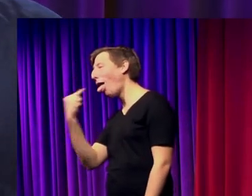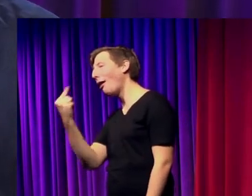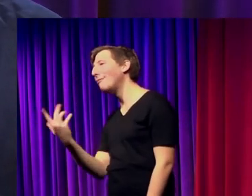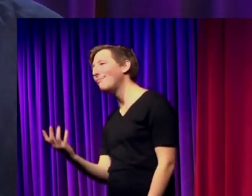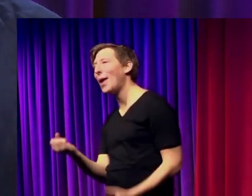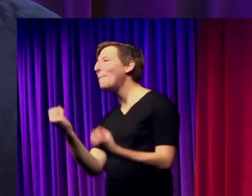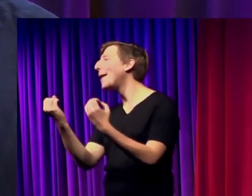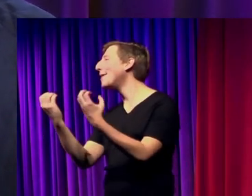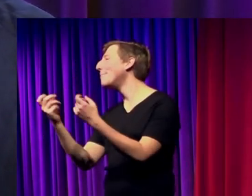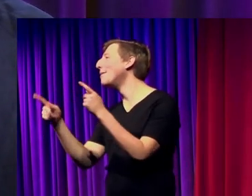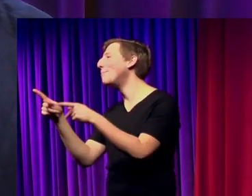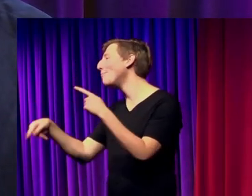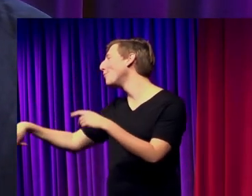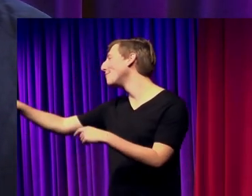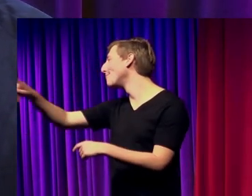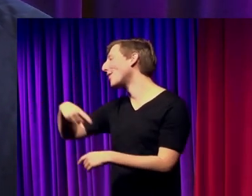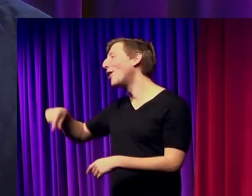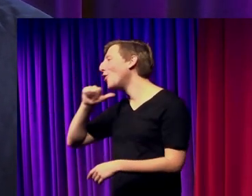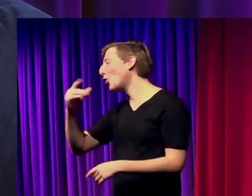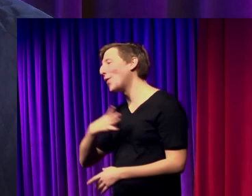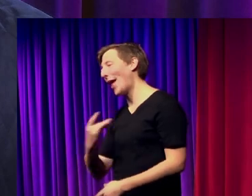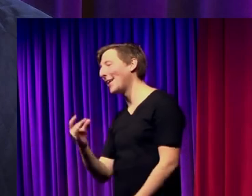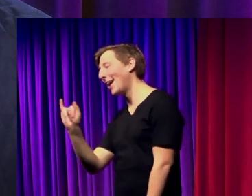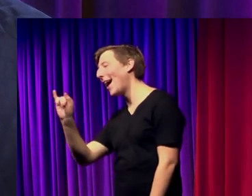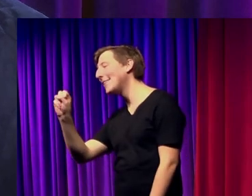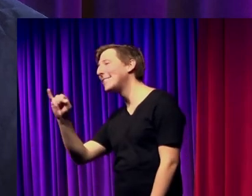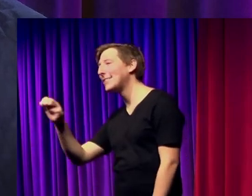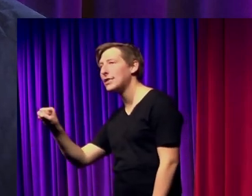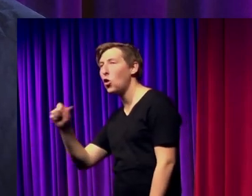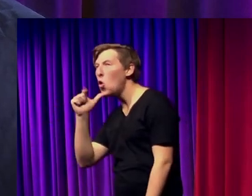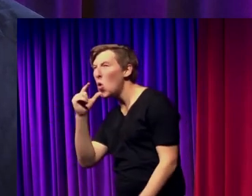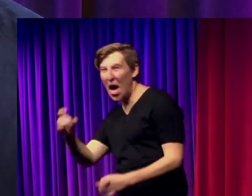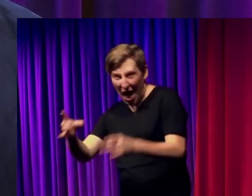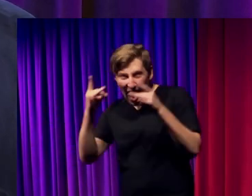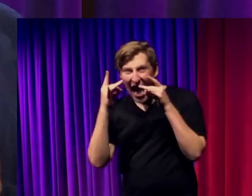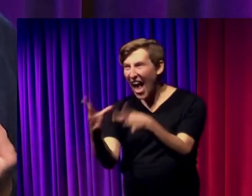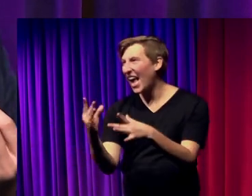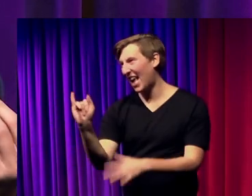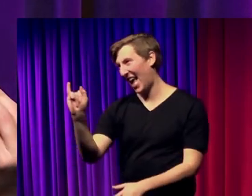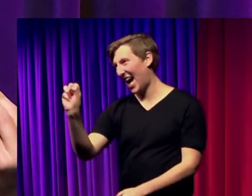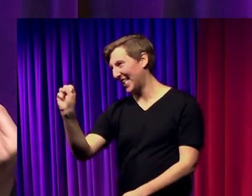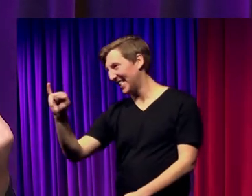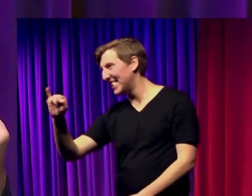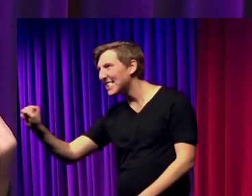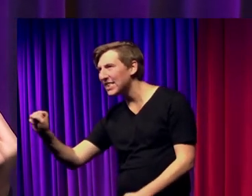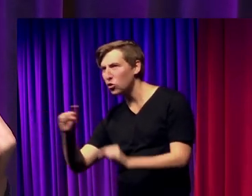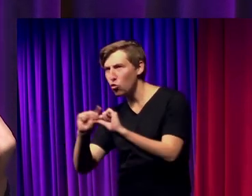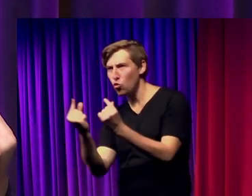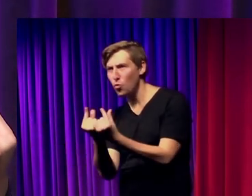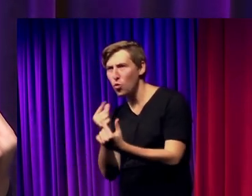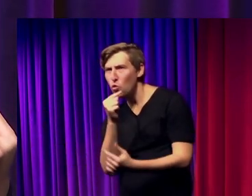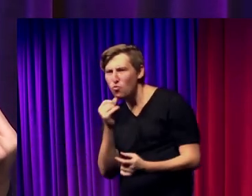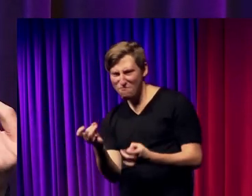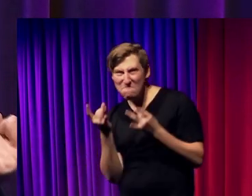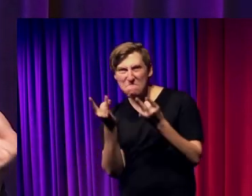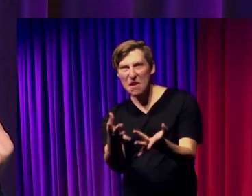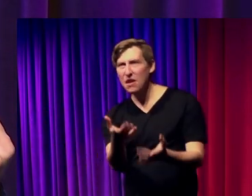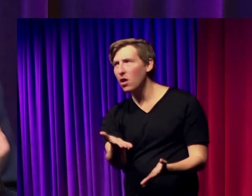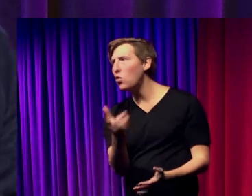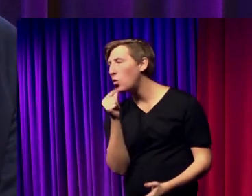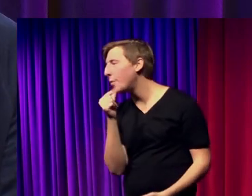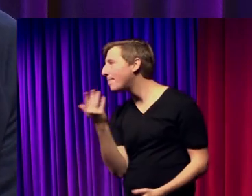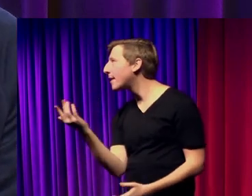don't. But you know who hates them more than anyone else? It is that group,